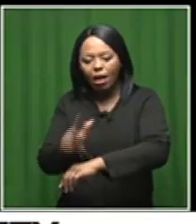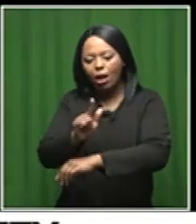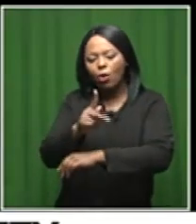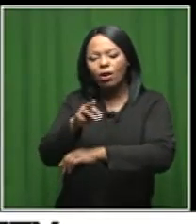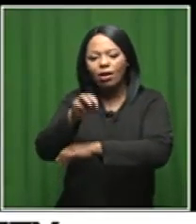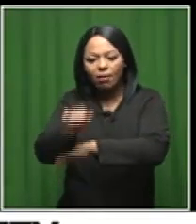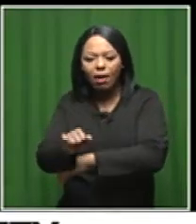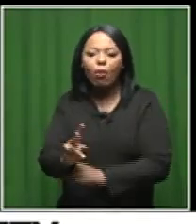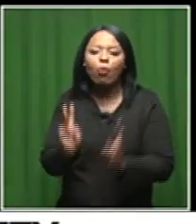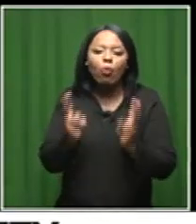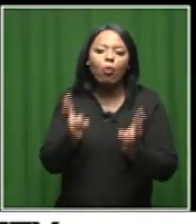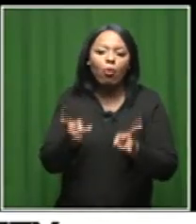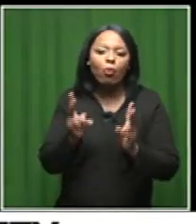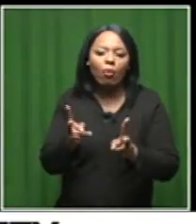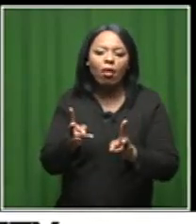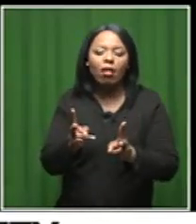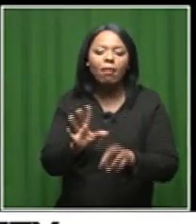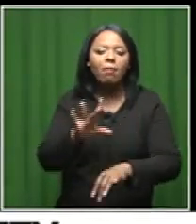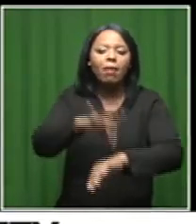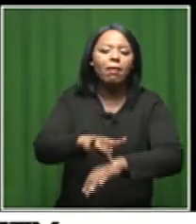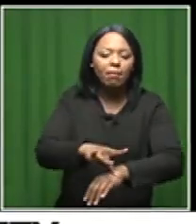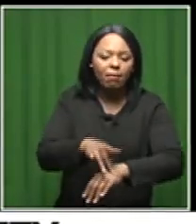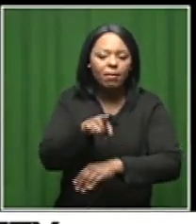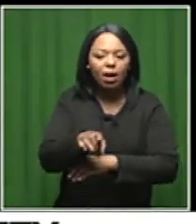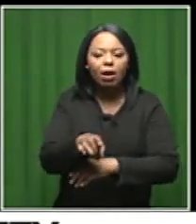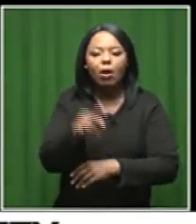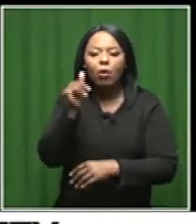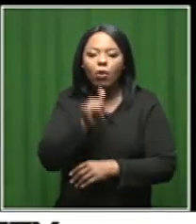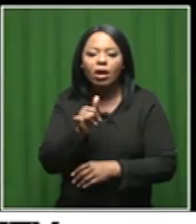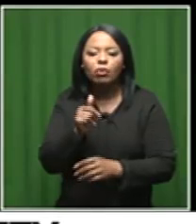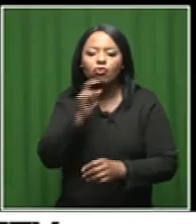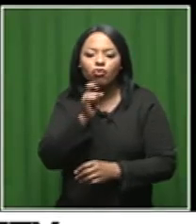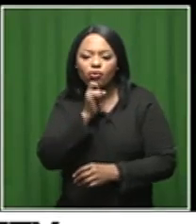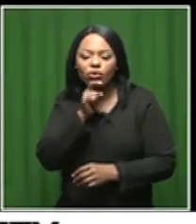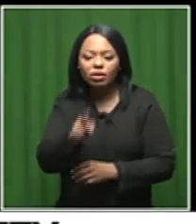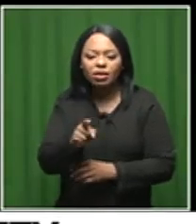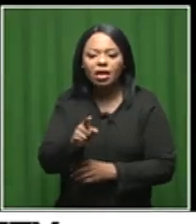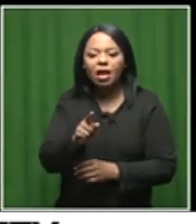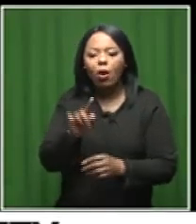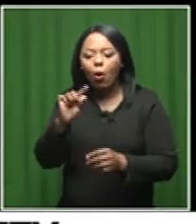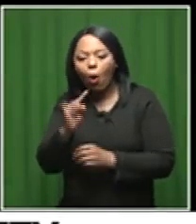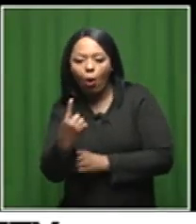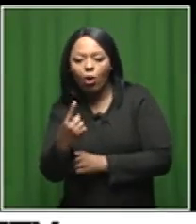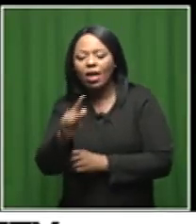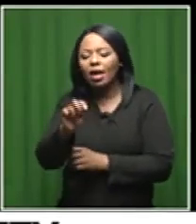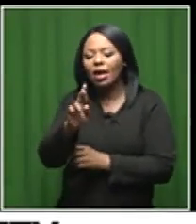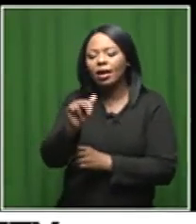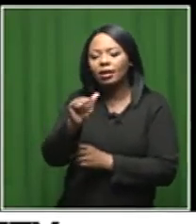common malignancy where we would use transplantation. But we've